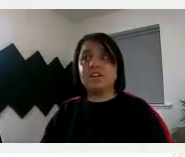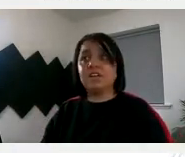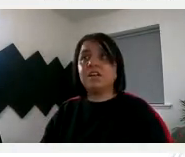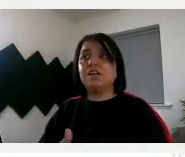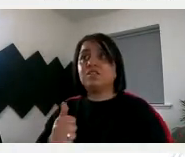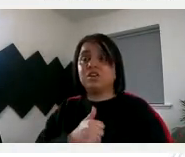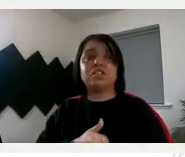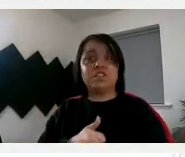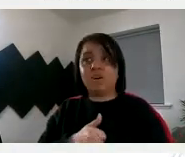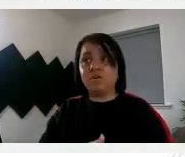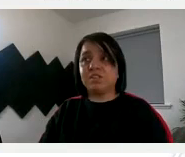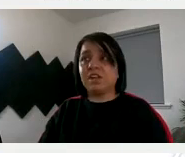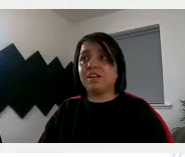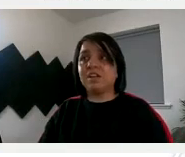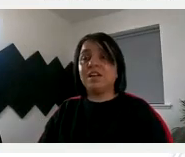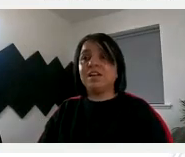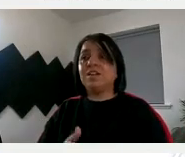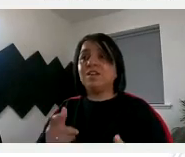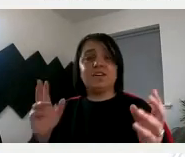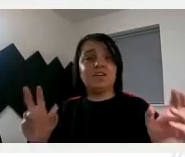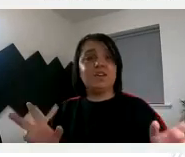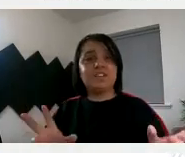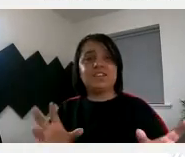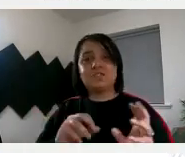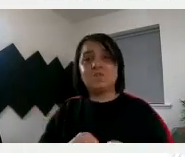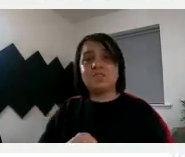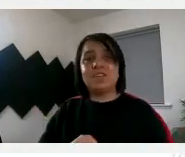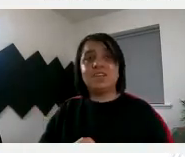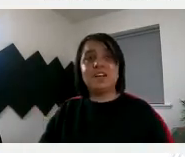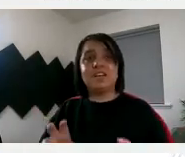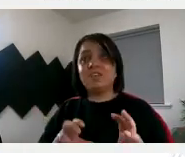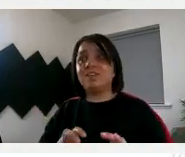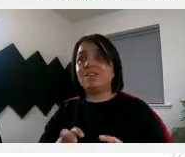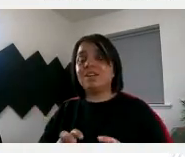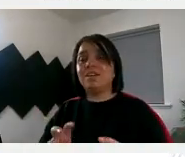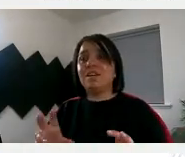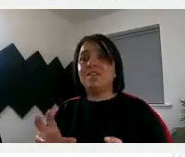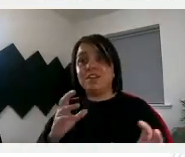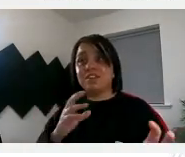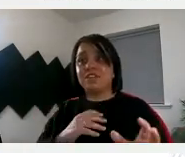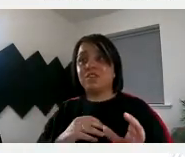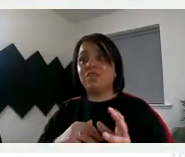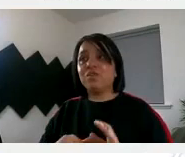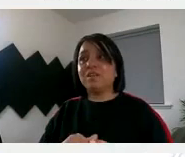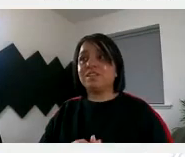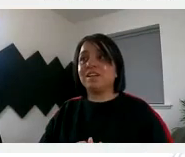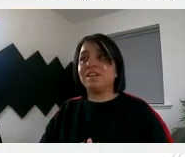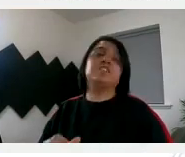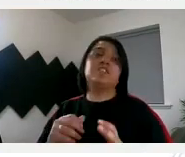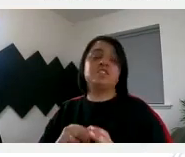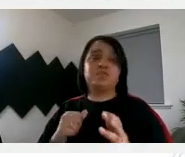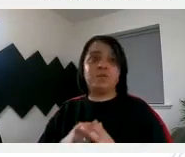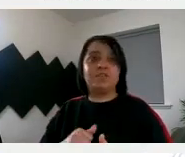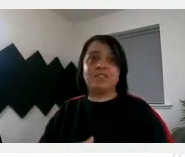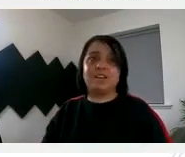slang. Scottish have got their own slang. You got, you know, like you said, Stormzy and London. That's your roadman slang, and there's a